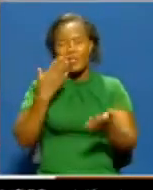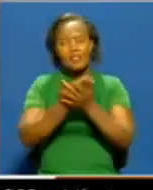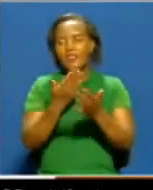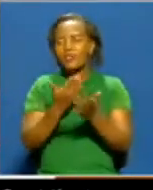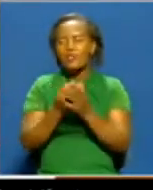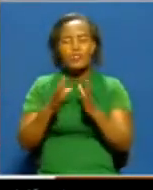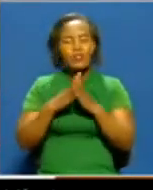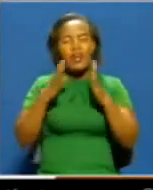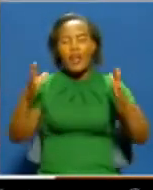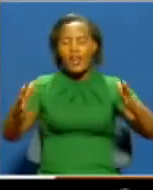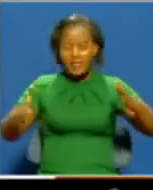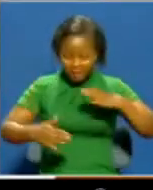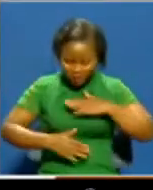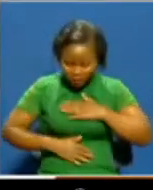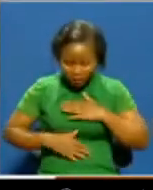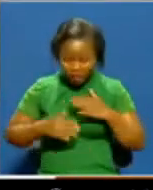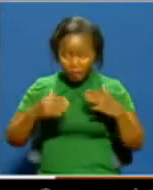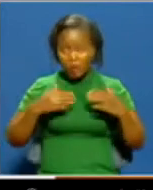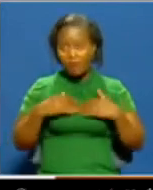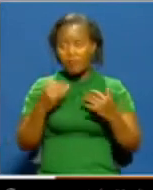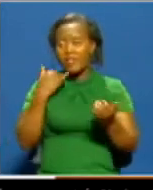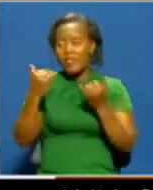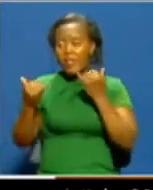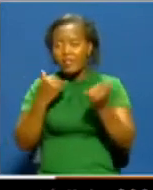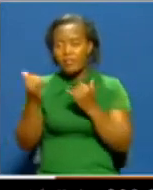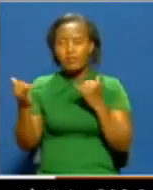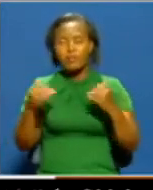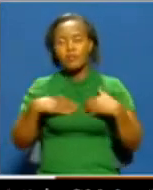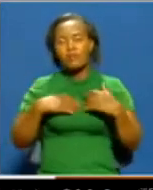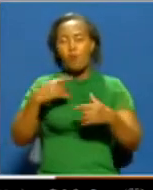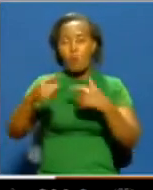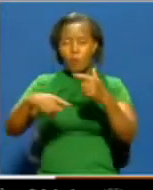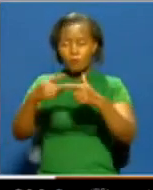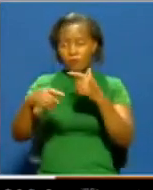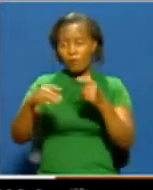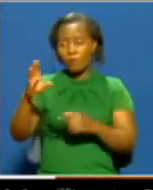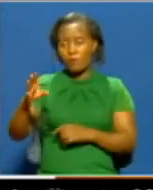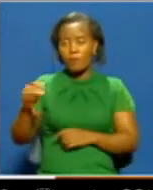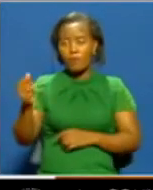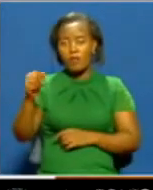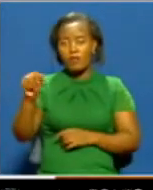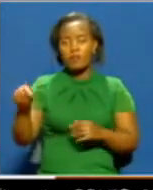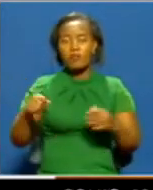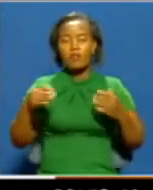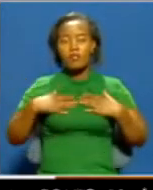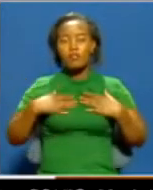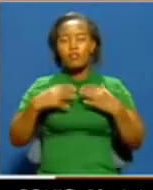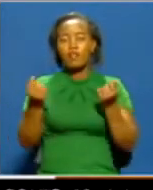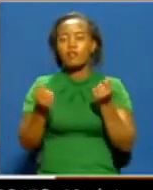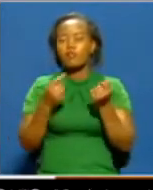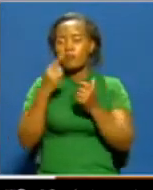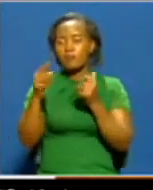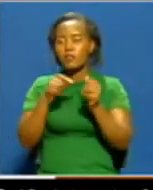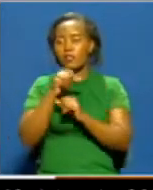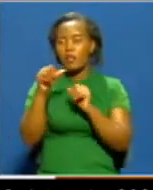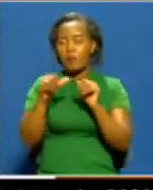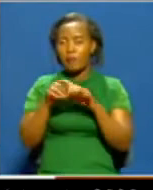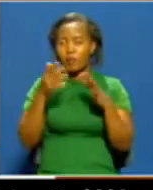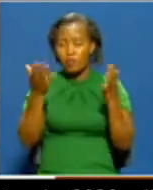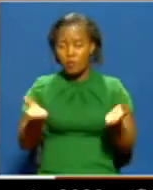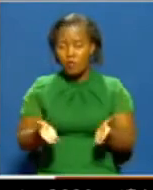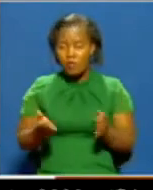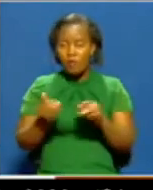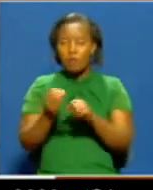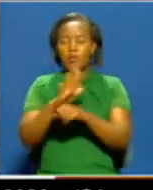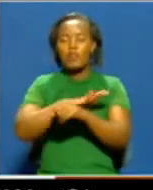Thank you so much for being part of this conversation. That has been Health Cabinet Secretary Mutahi Kagwe speaking about the pandemic situation, the